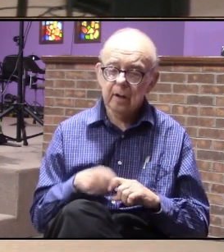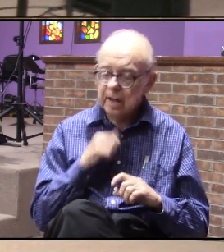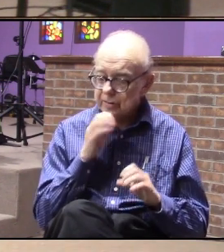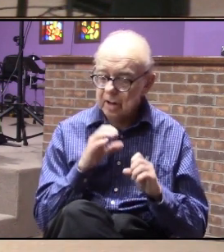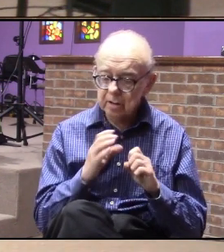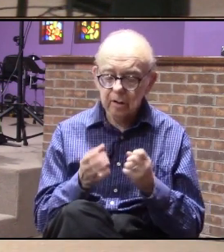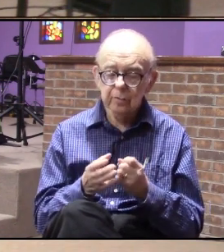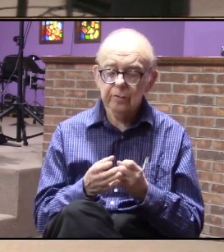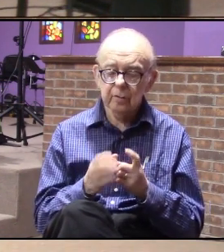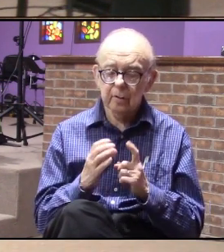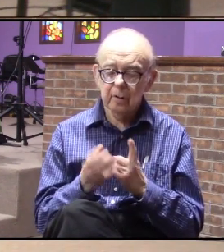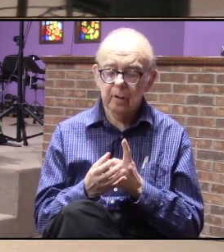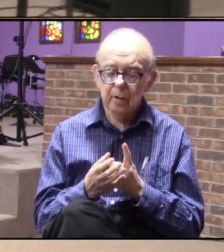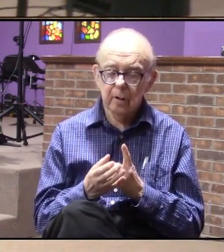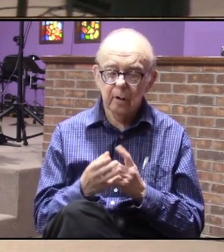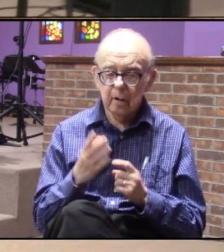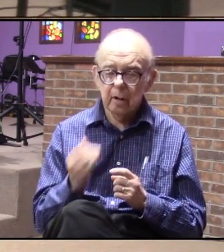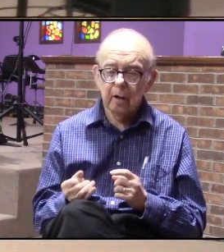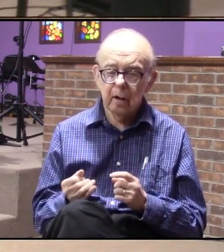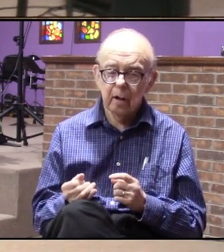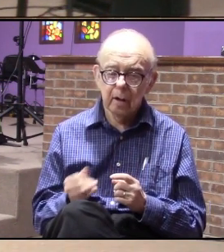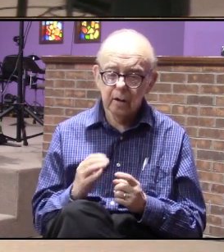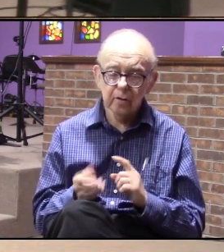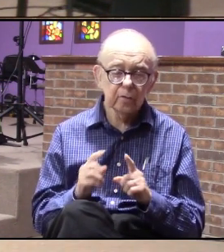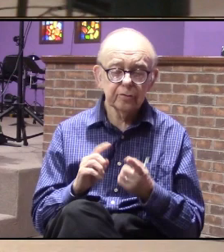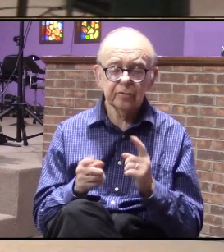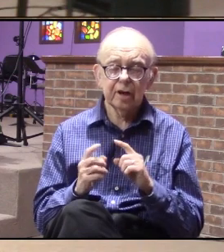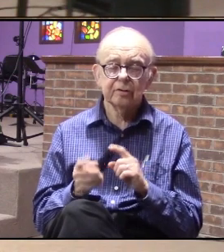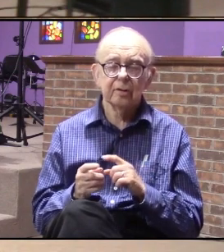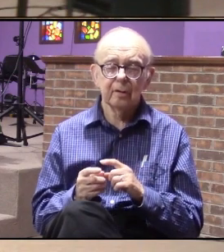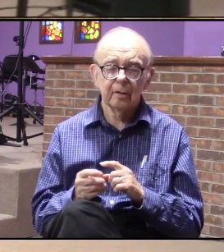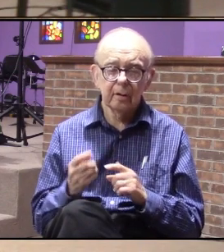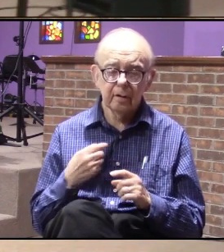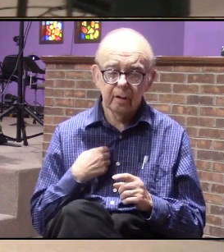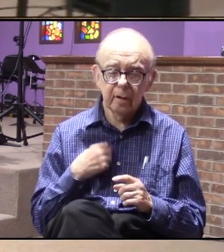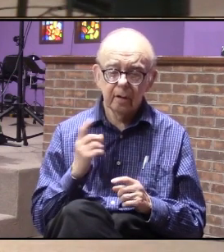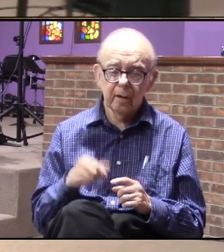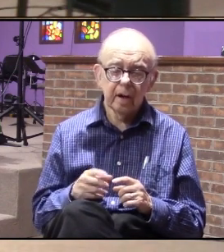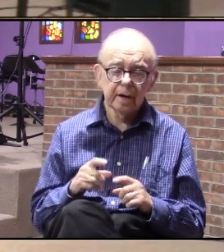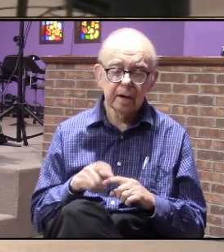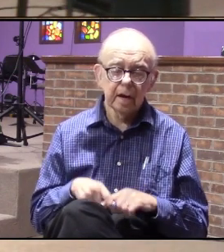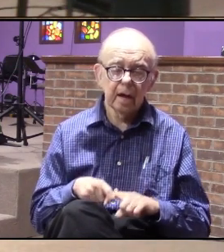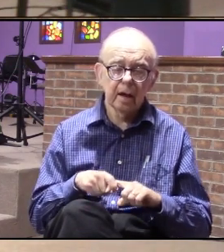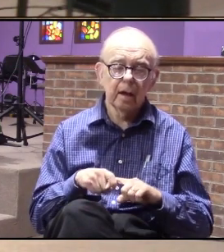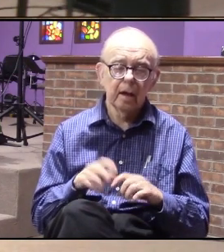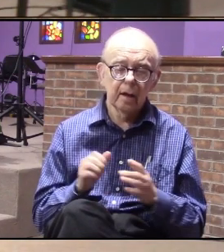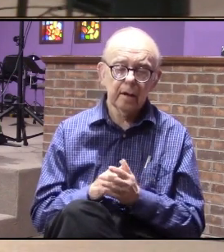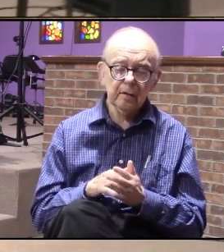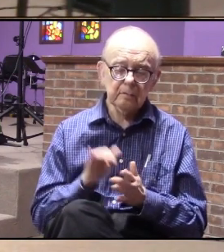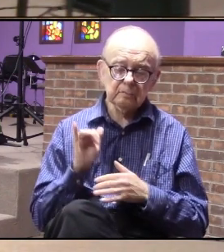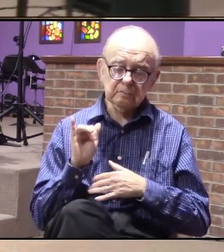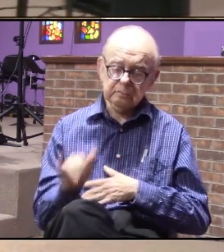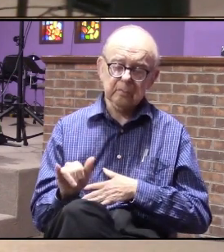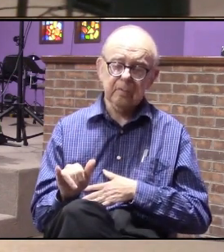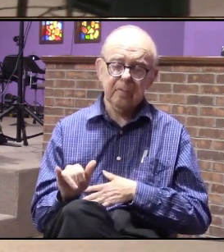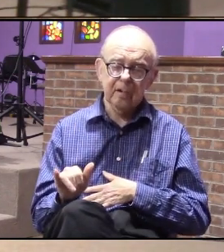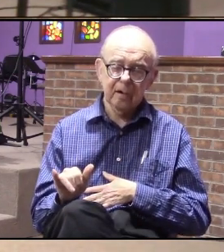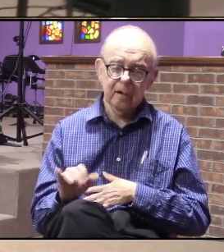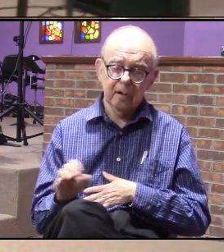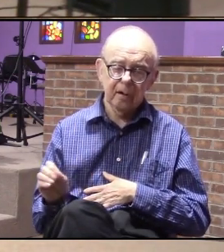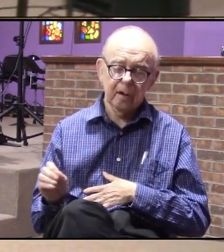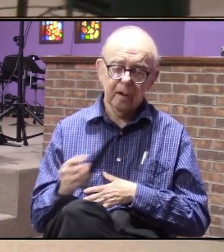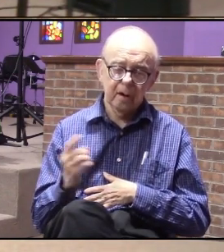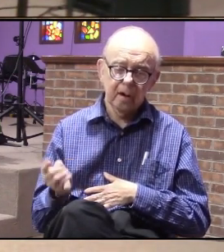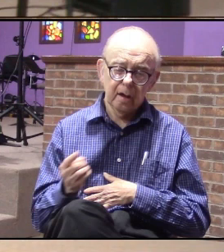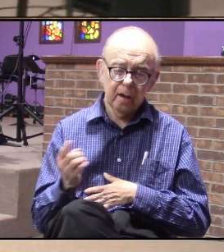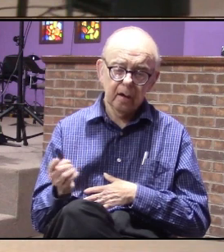culture, because the culture's changing. So I need an anchor that's going to be steadfast and is